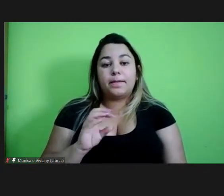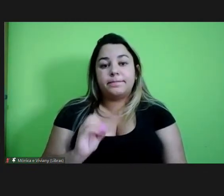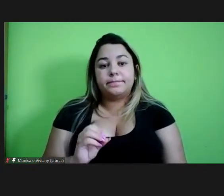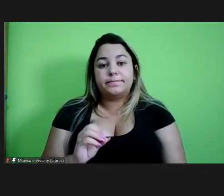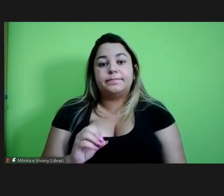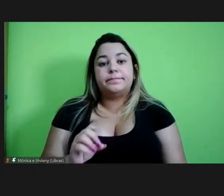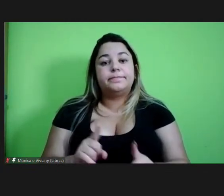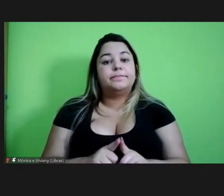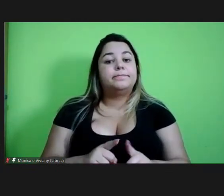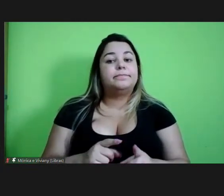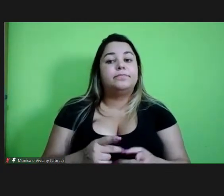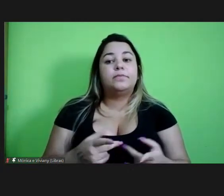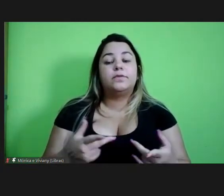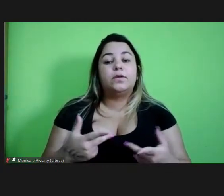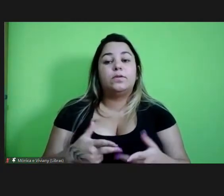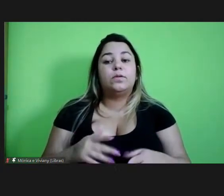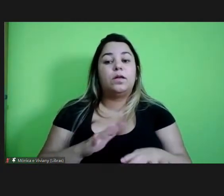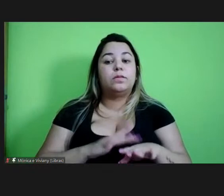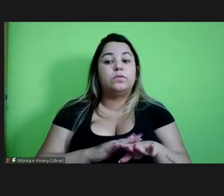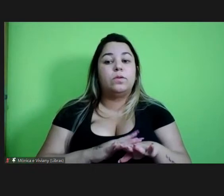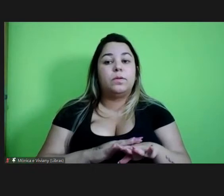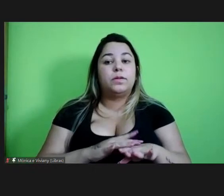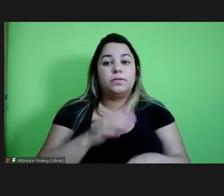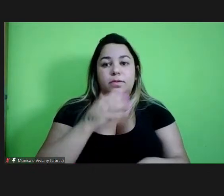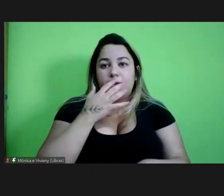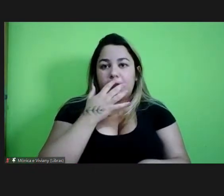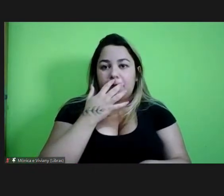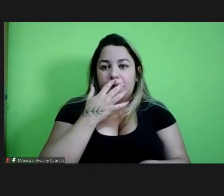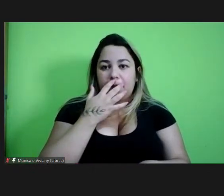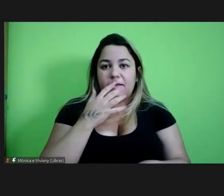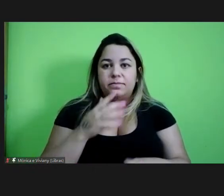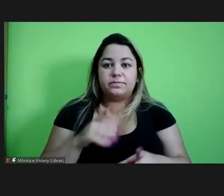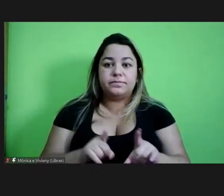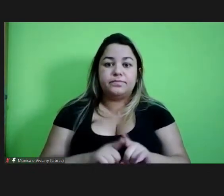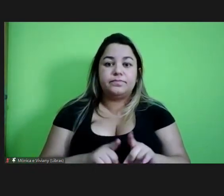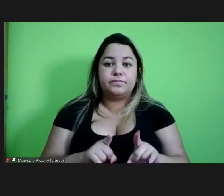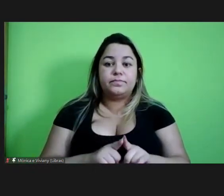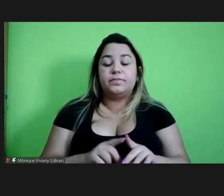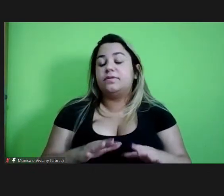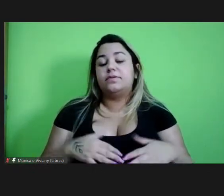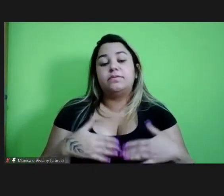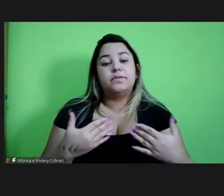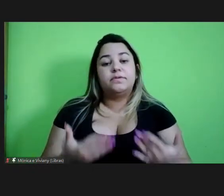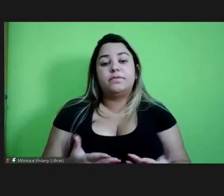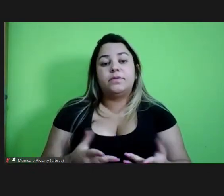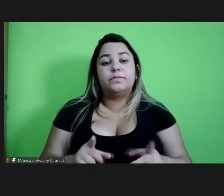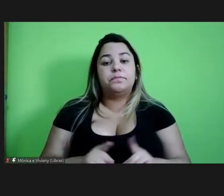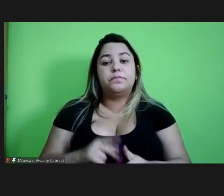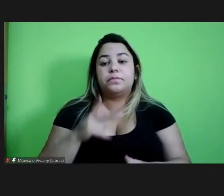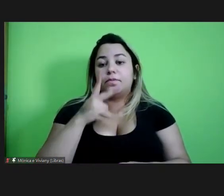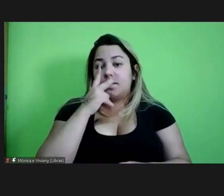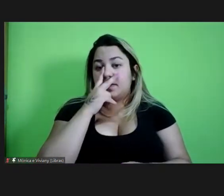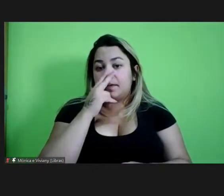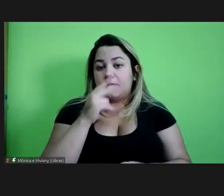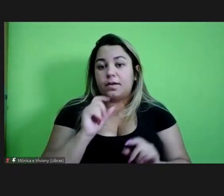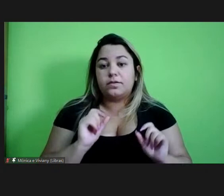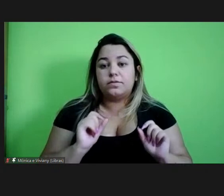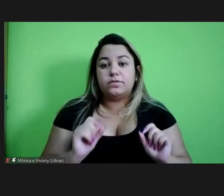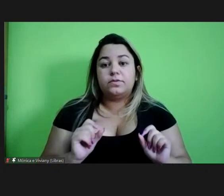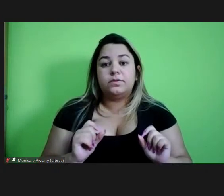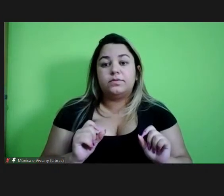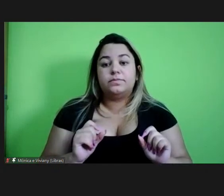treatments for these issues too of the diseases. Well, I think